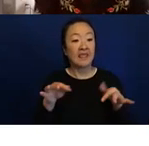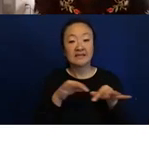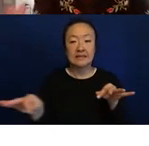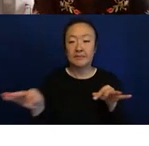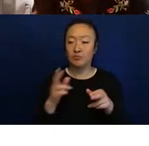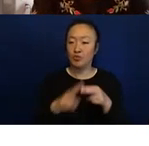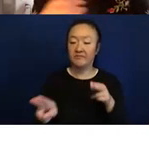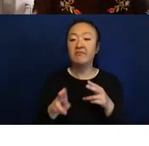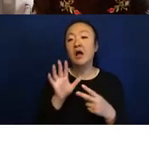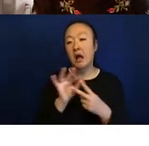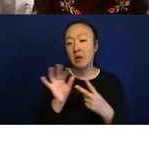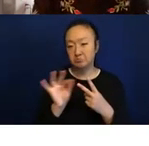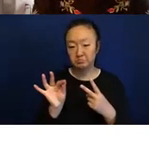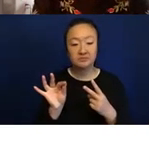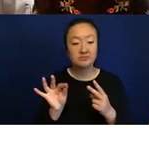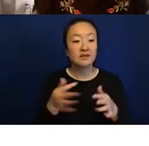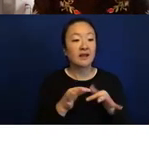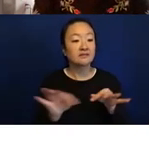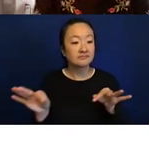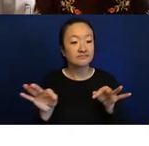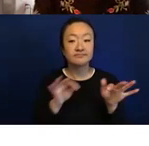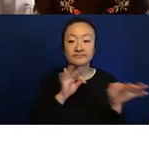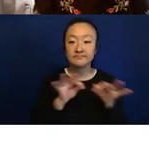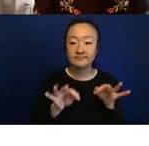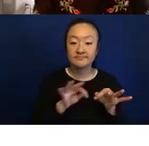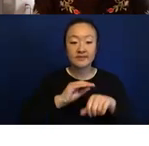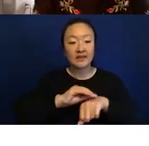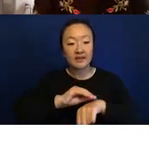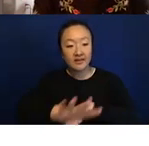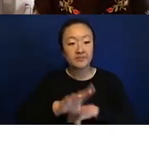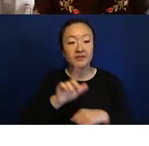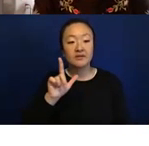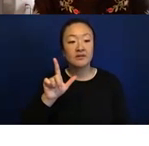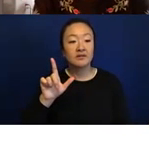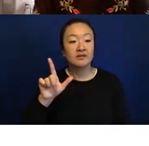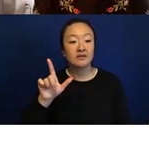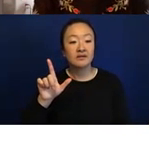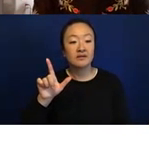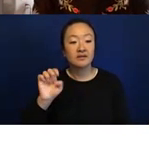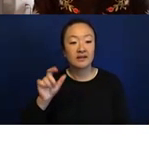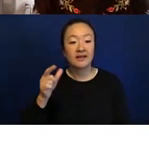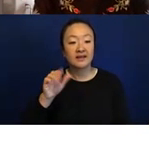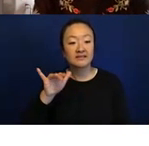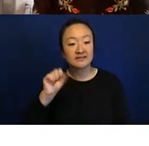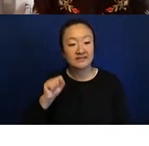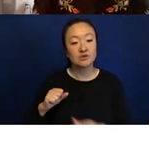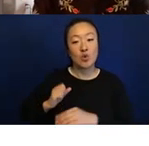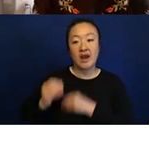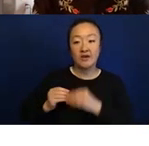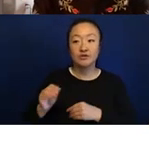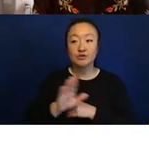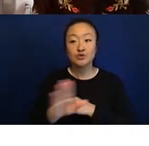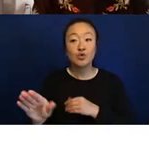is an optional question. A statement describing the influences, legacies, and/or heritages in your artistic